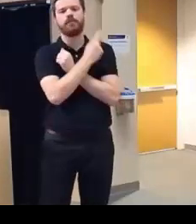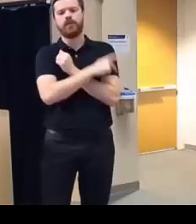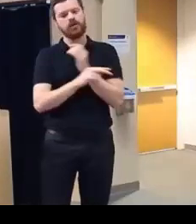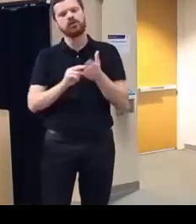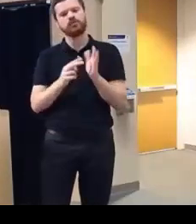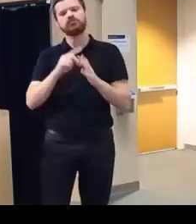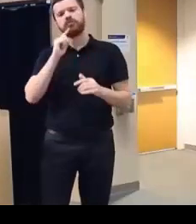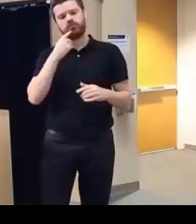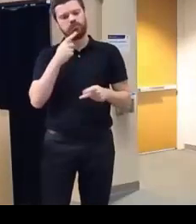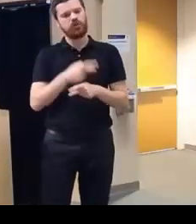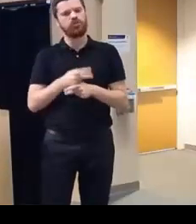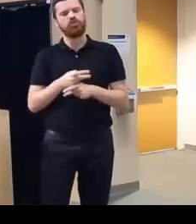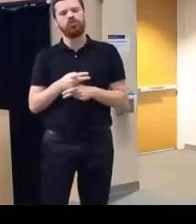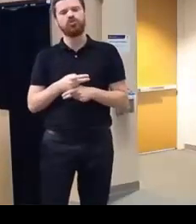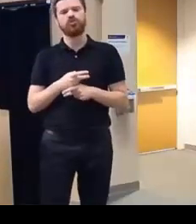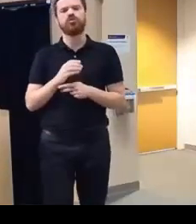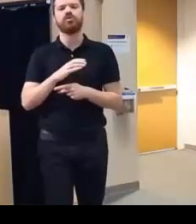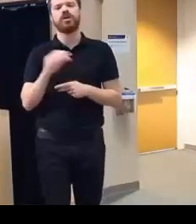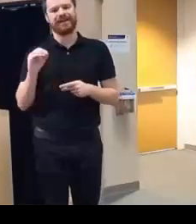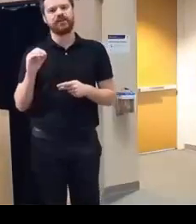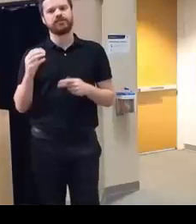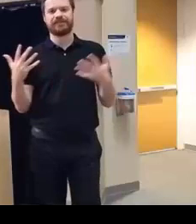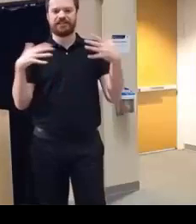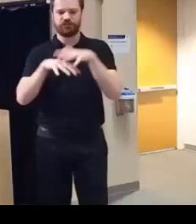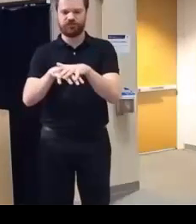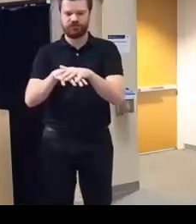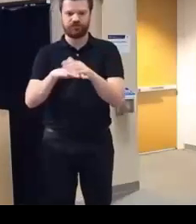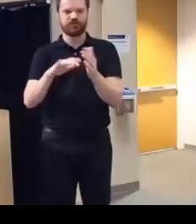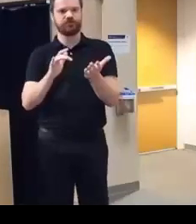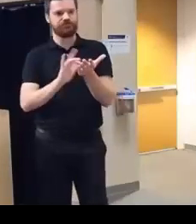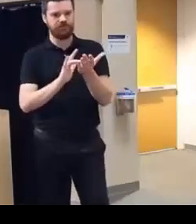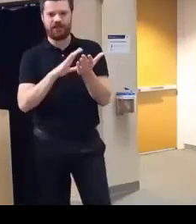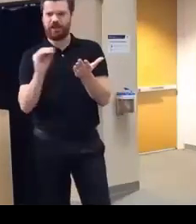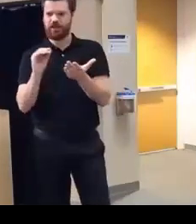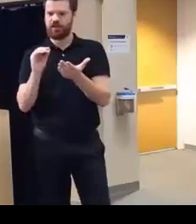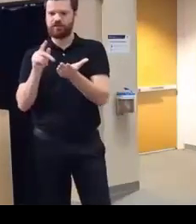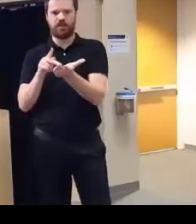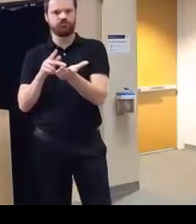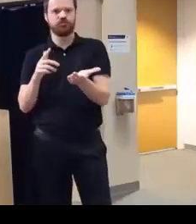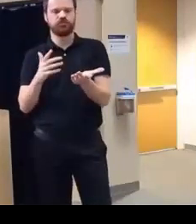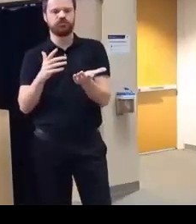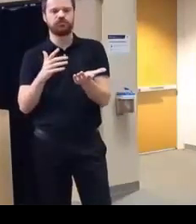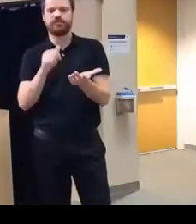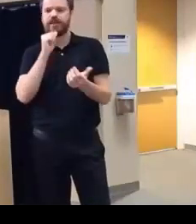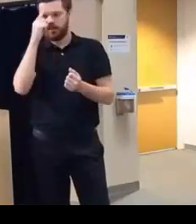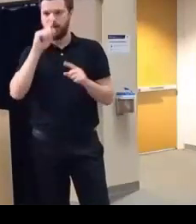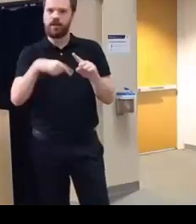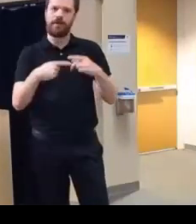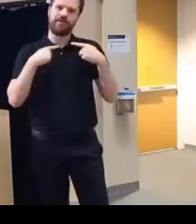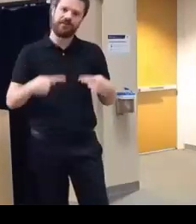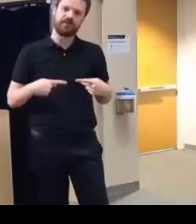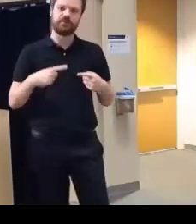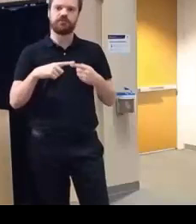care. And again, the integration of medicine and psychiatry. These patients were not thinking about their physical and mental health separately